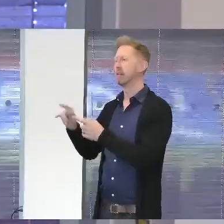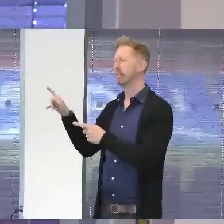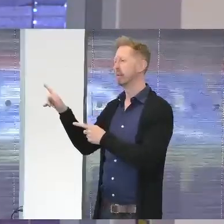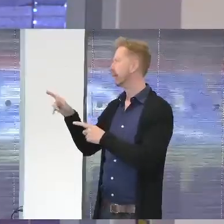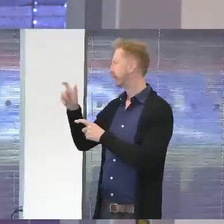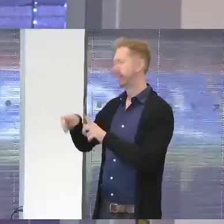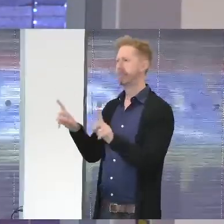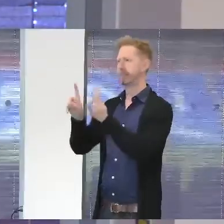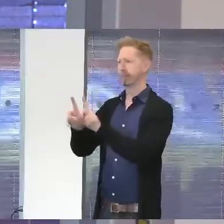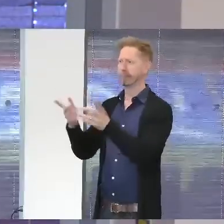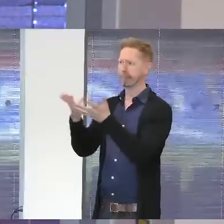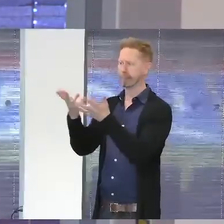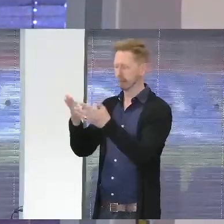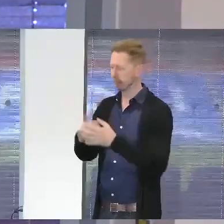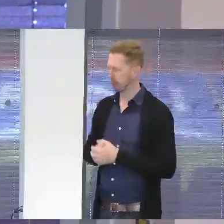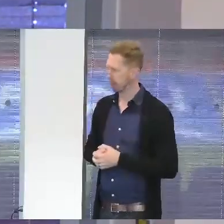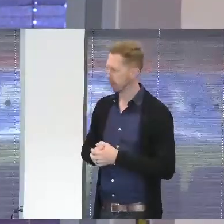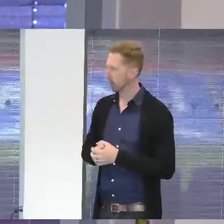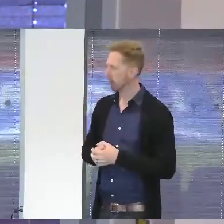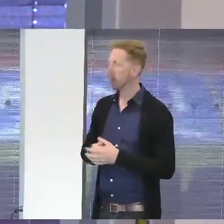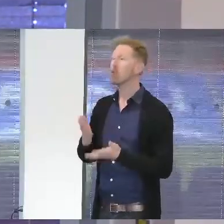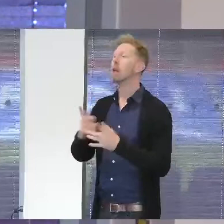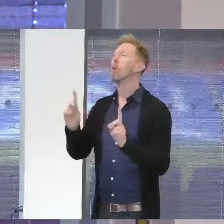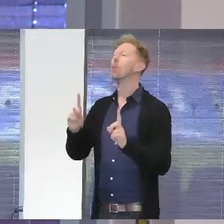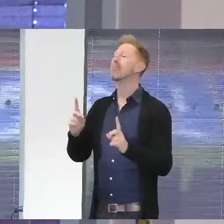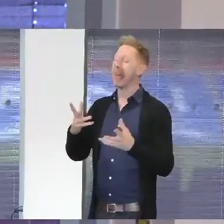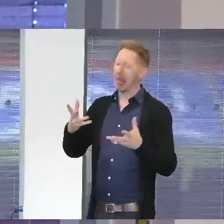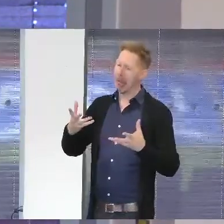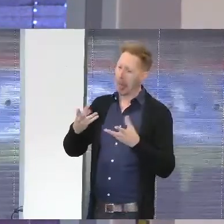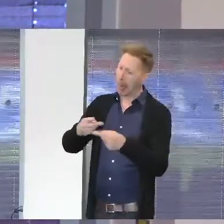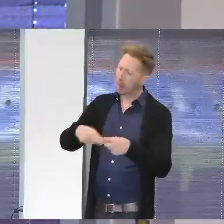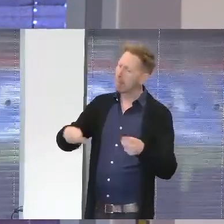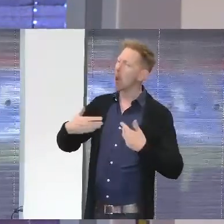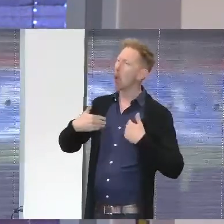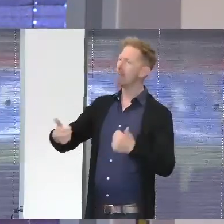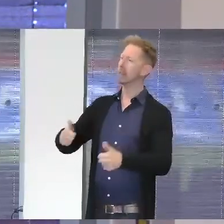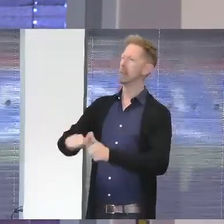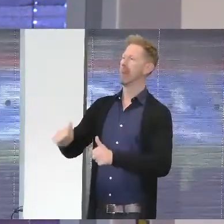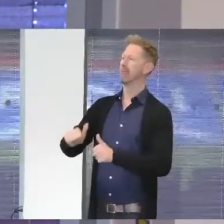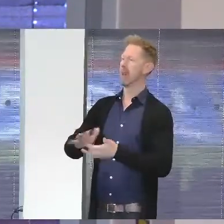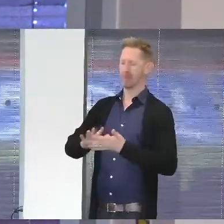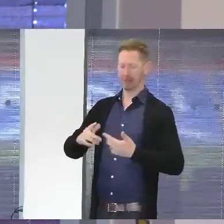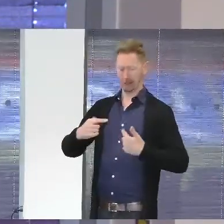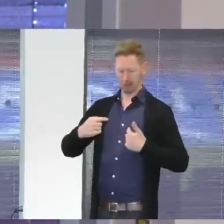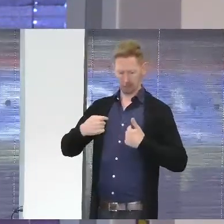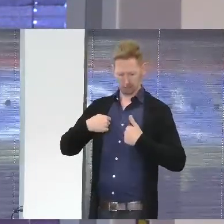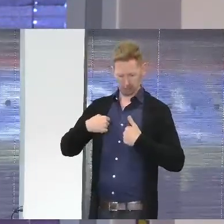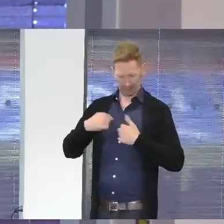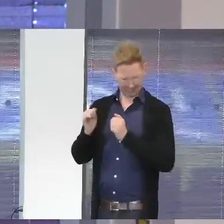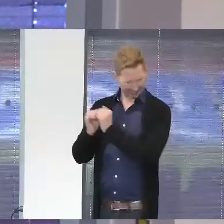And the aim of all of this is to improve people's confidence, their understanding of how they can change the decisions that affect